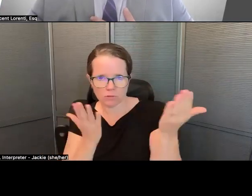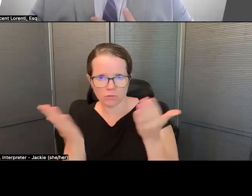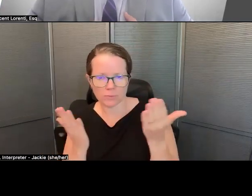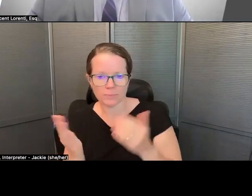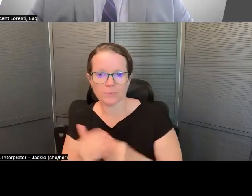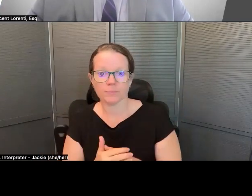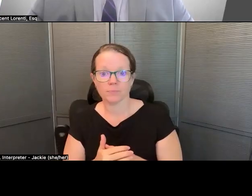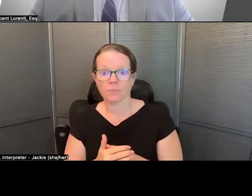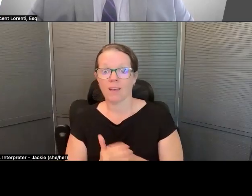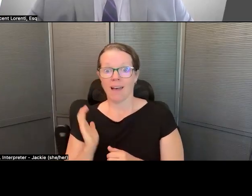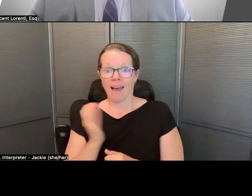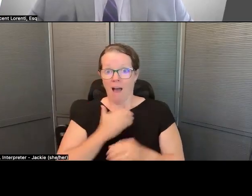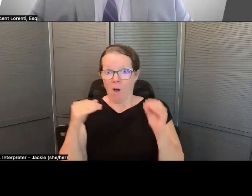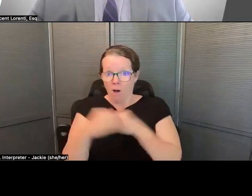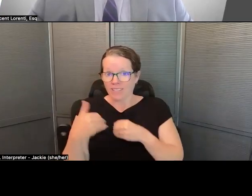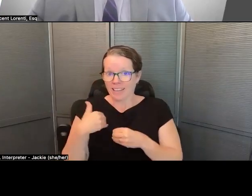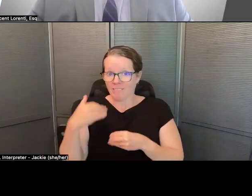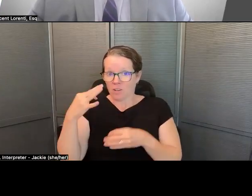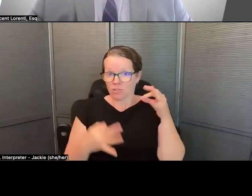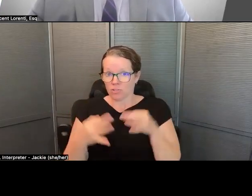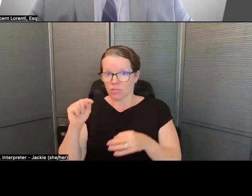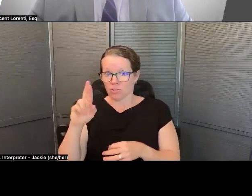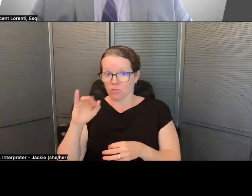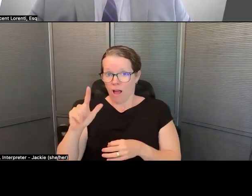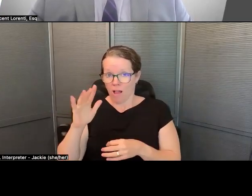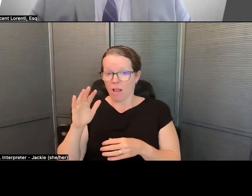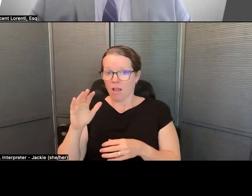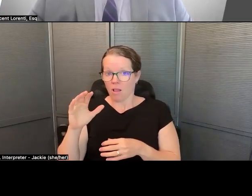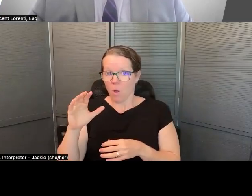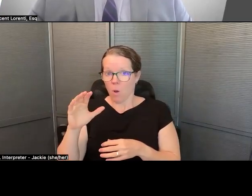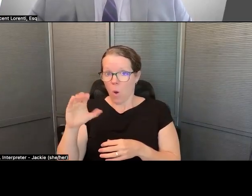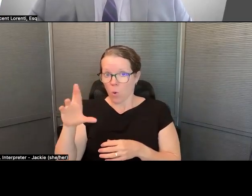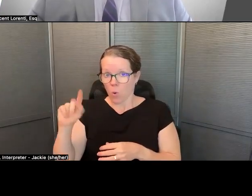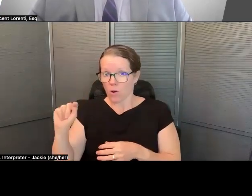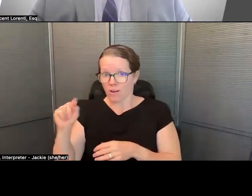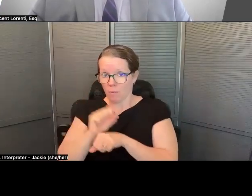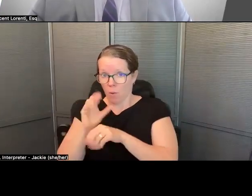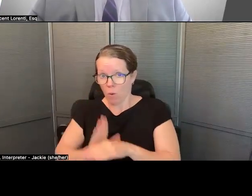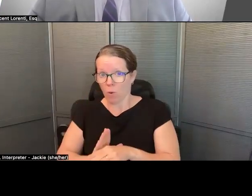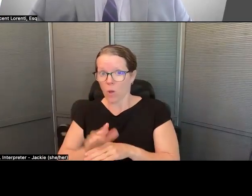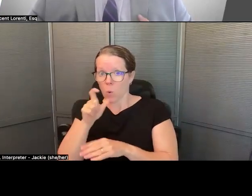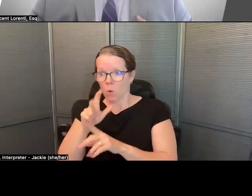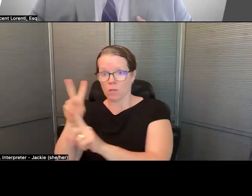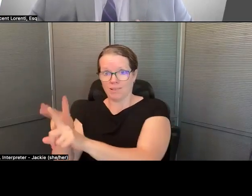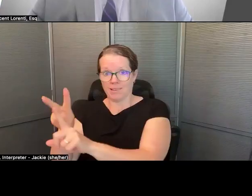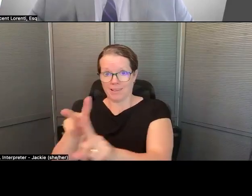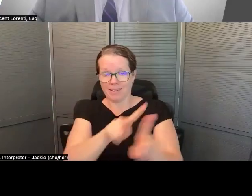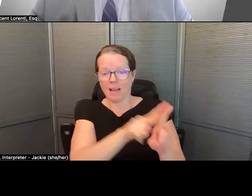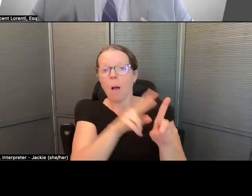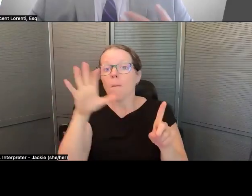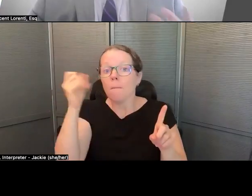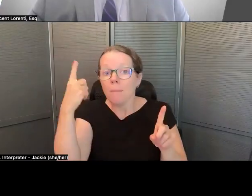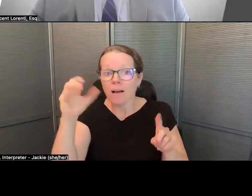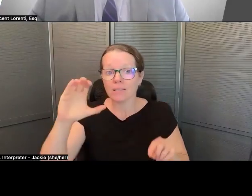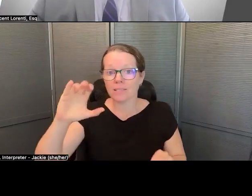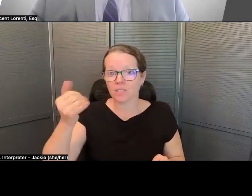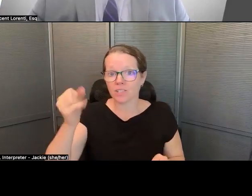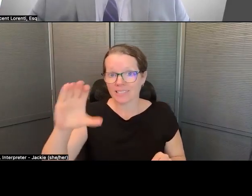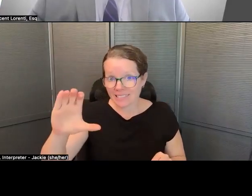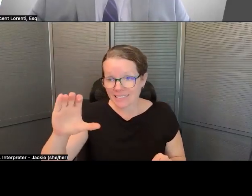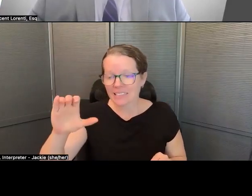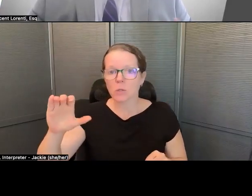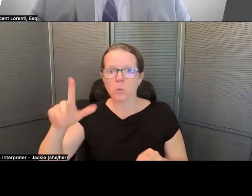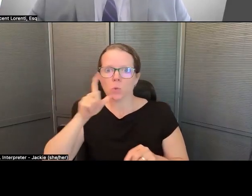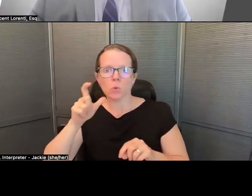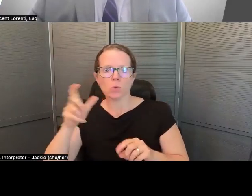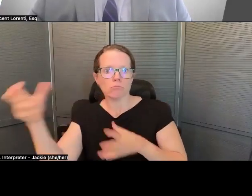our office, but the rest of the staff in those locations are typically staffed by community-based providers. Some of the organizations that you may be aware of